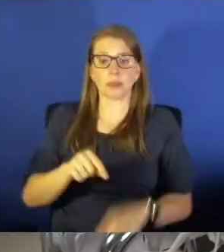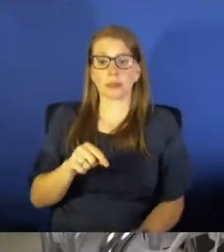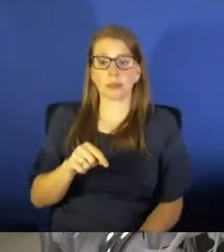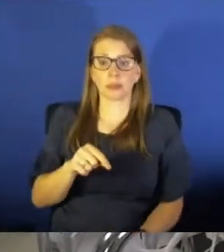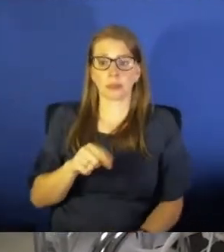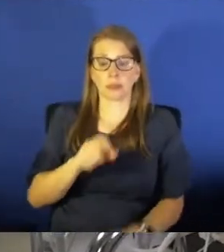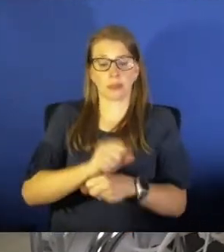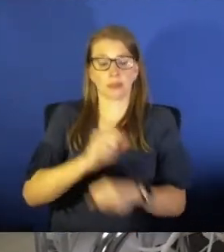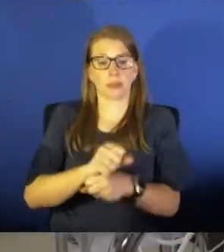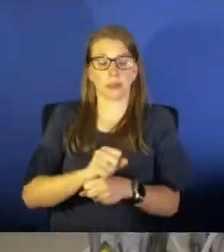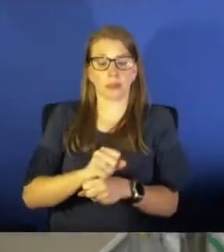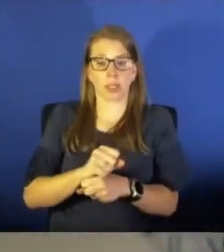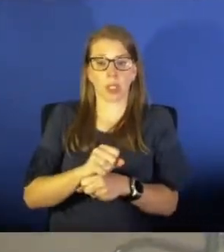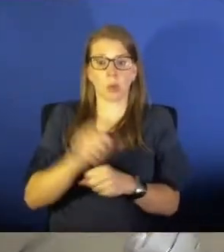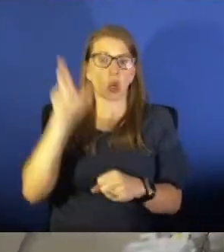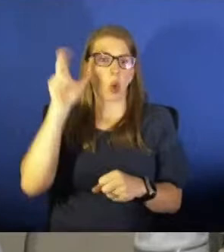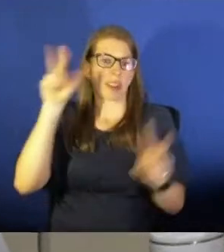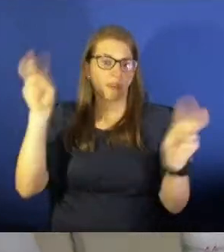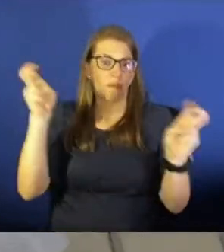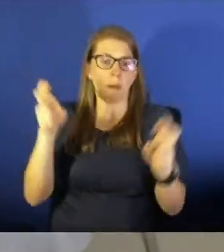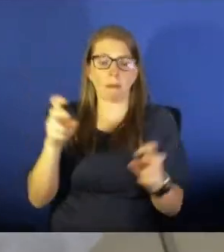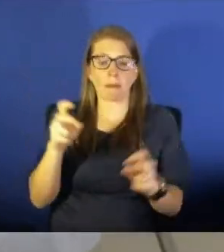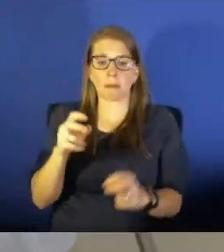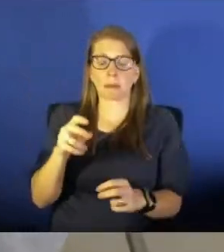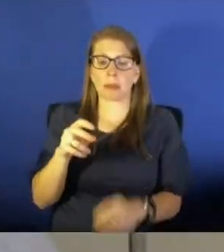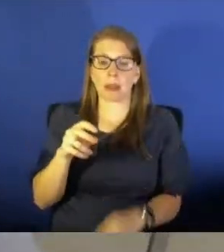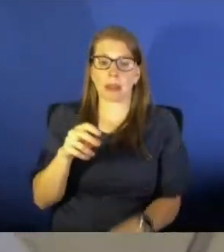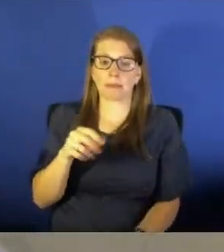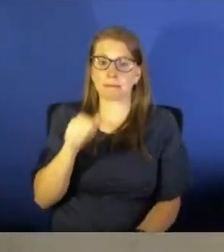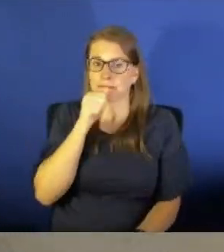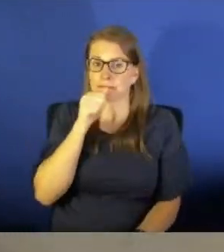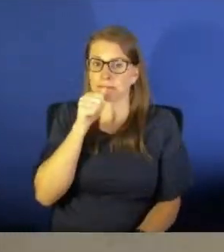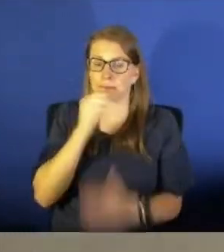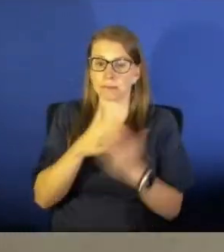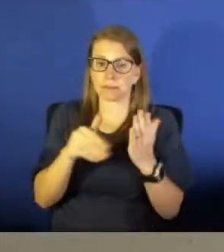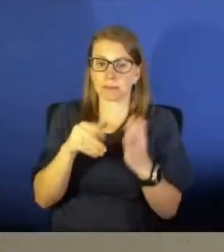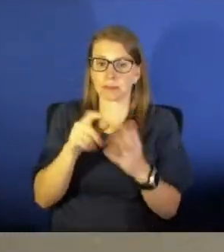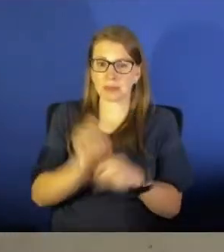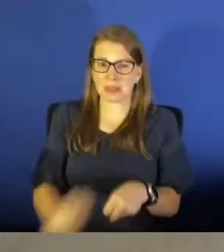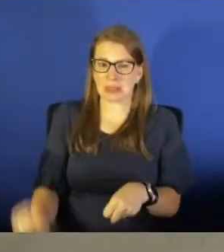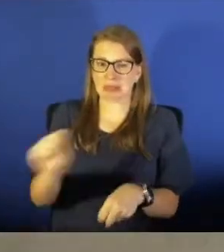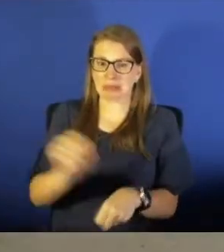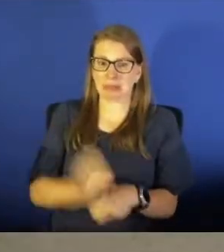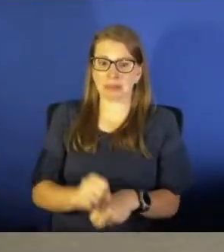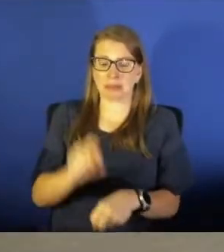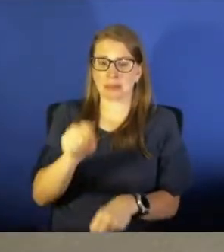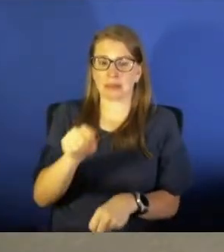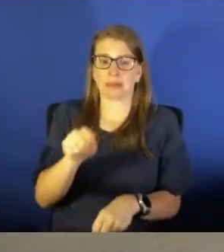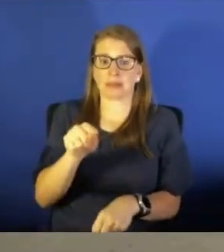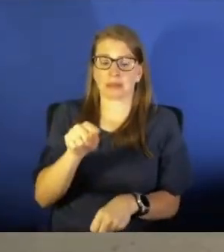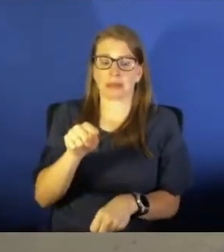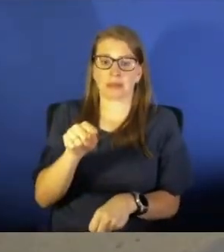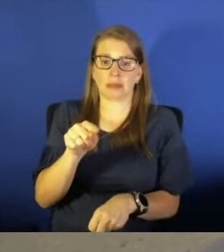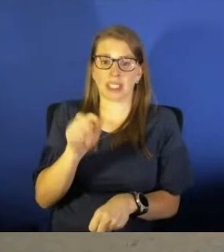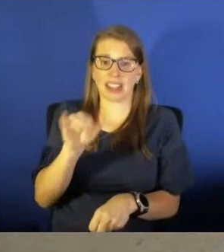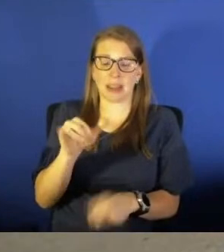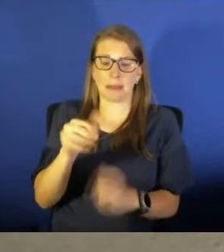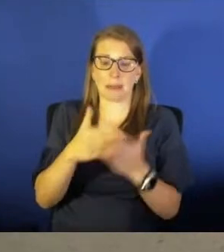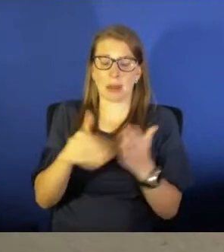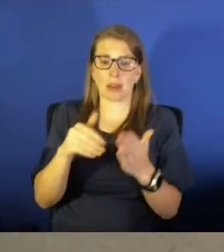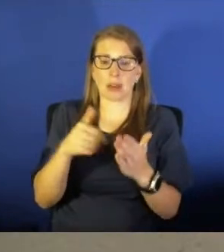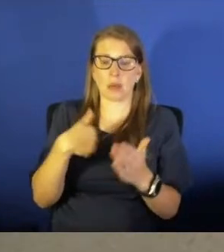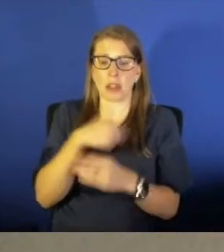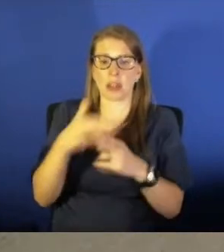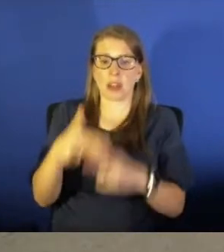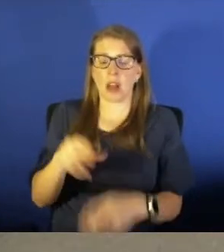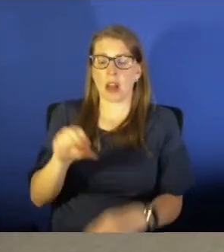though, of this machine, the little secret piece that keeps it going, does all the work basically, is this guy. And that's what we call the oxygenator.